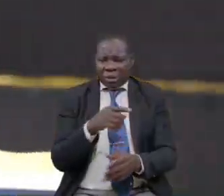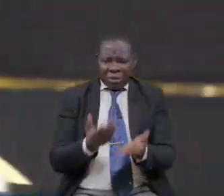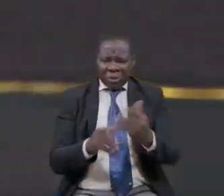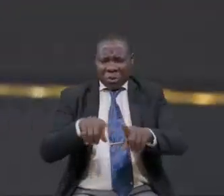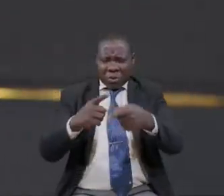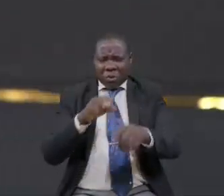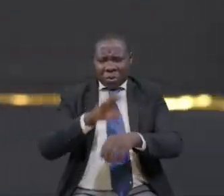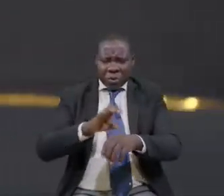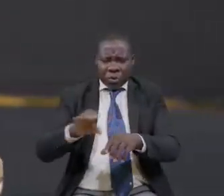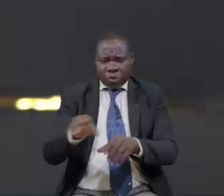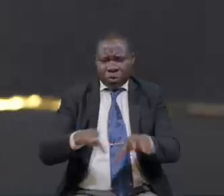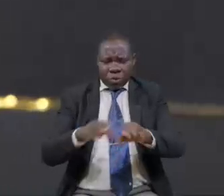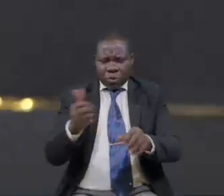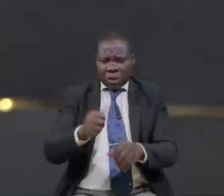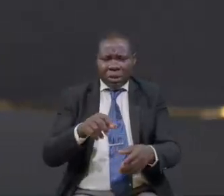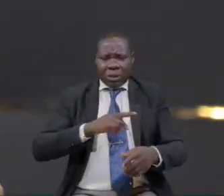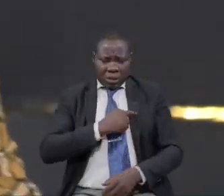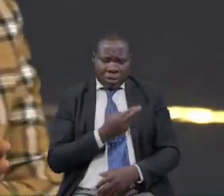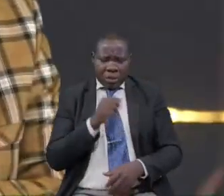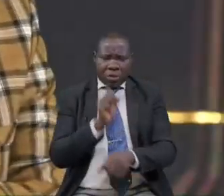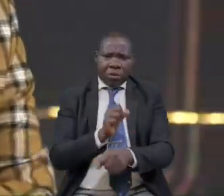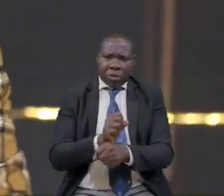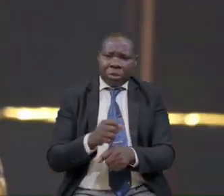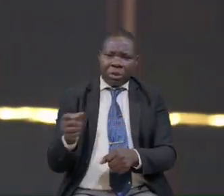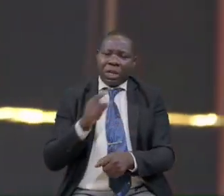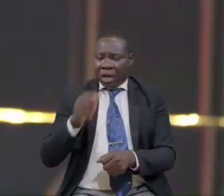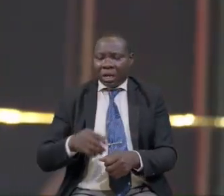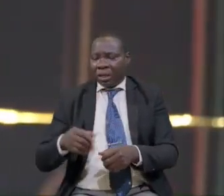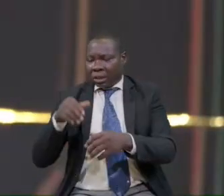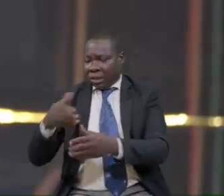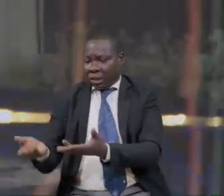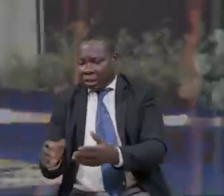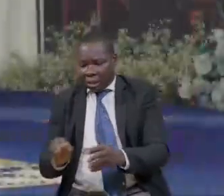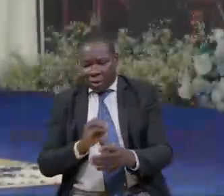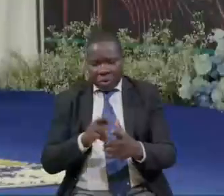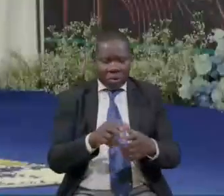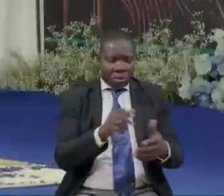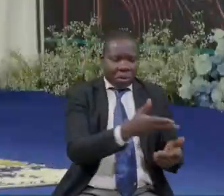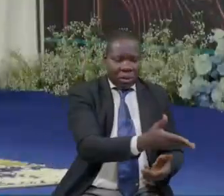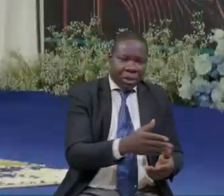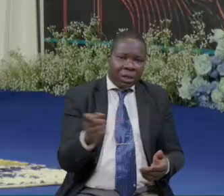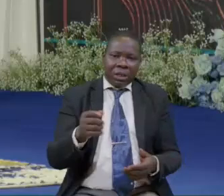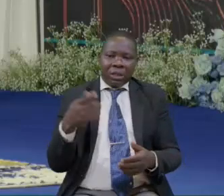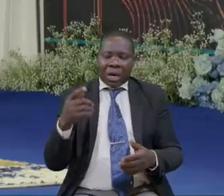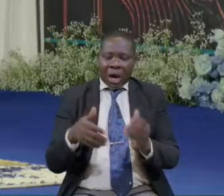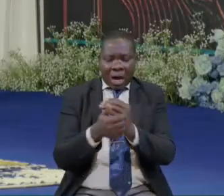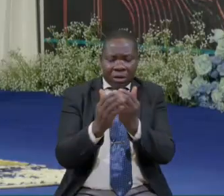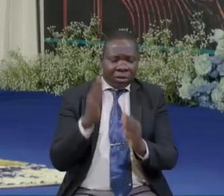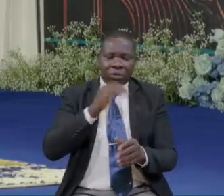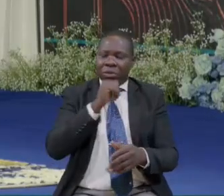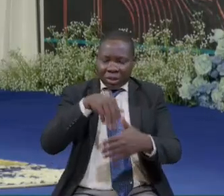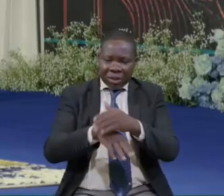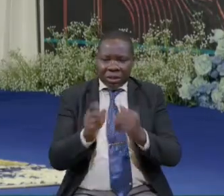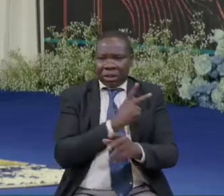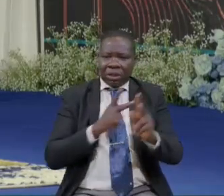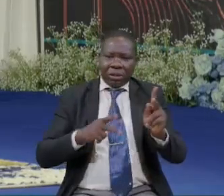to that. Adulterers will not get to the kingdom of God. Then it